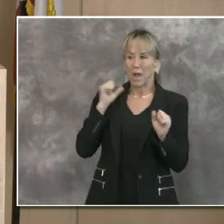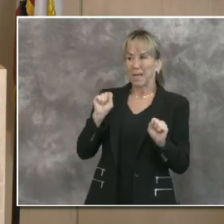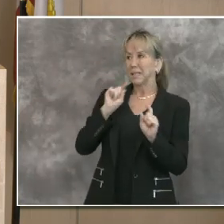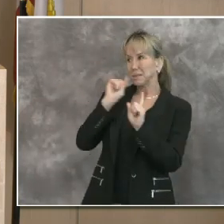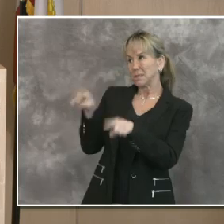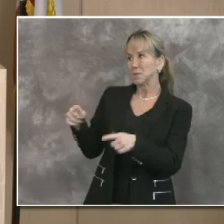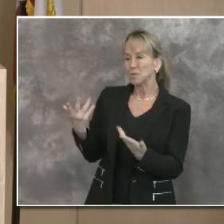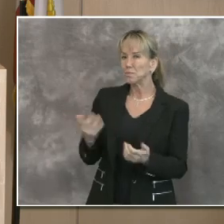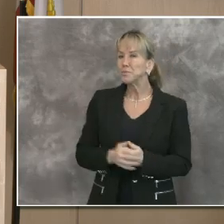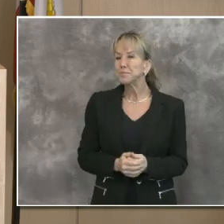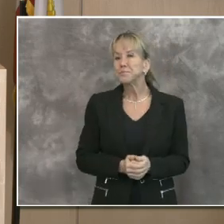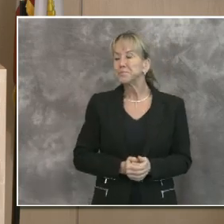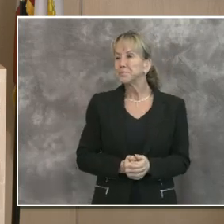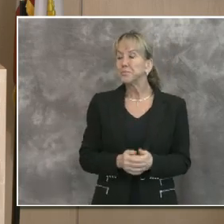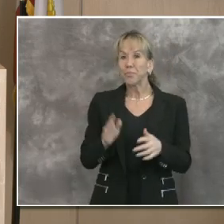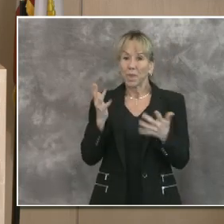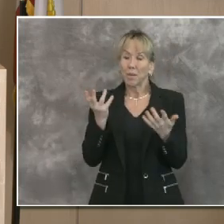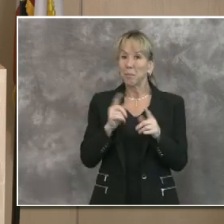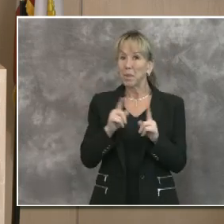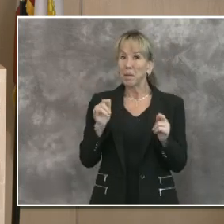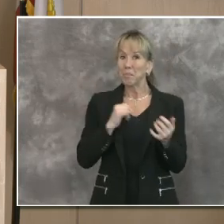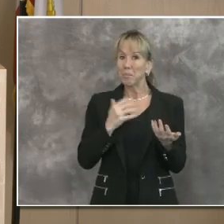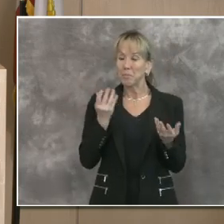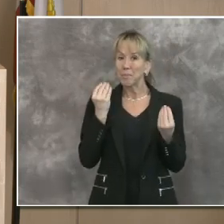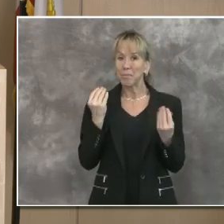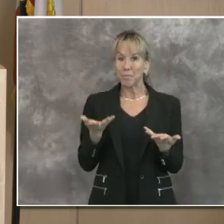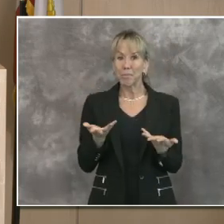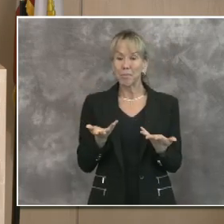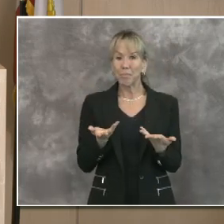comment on the question. But again,